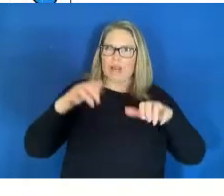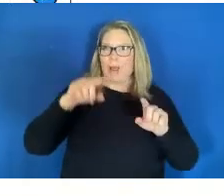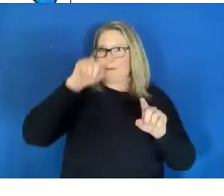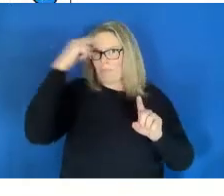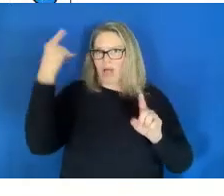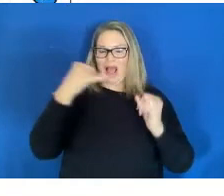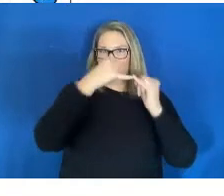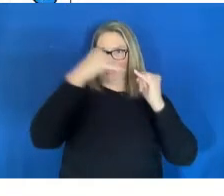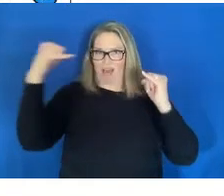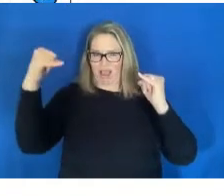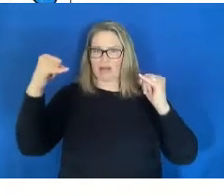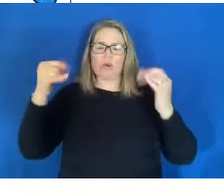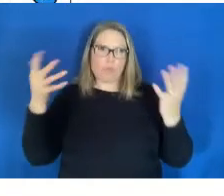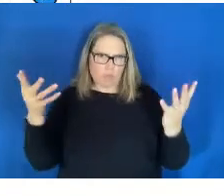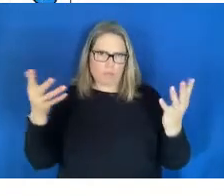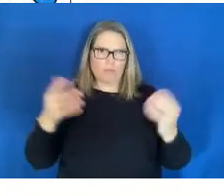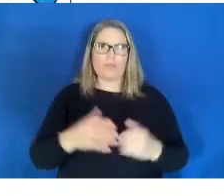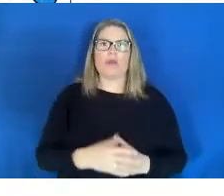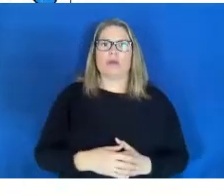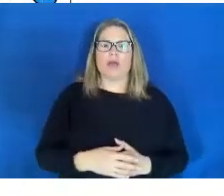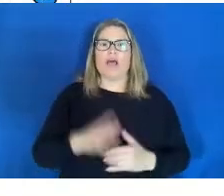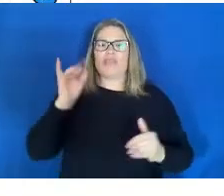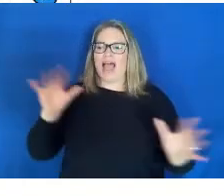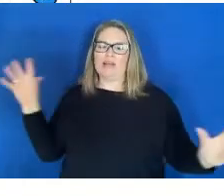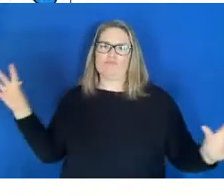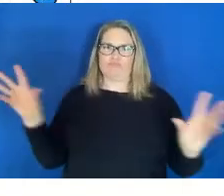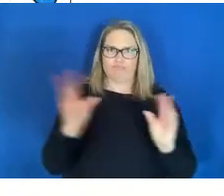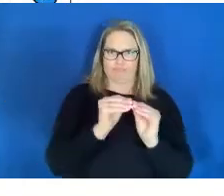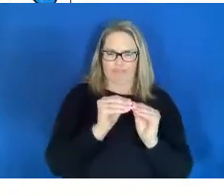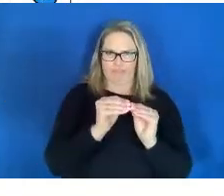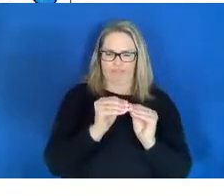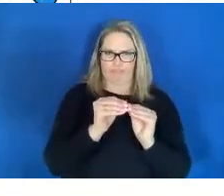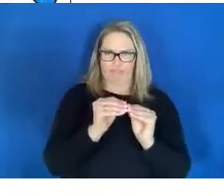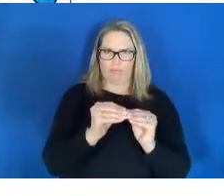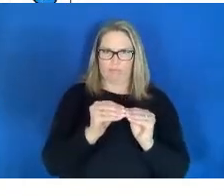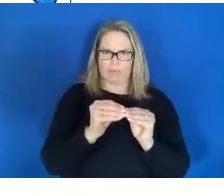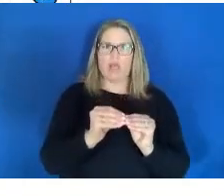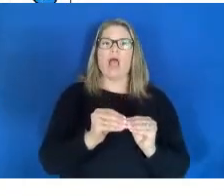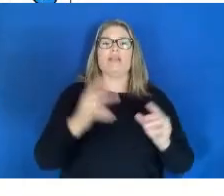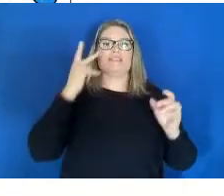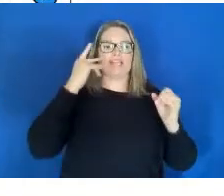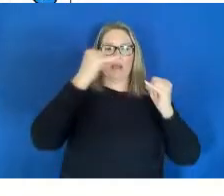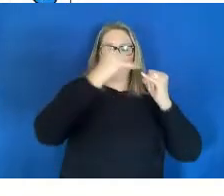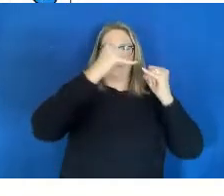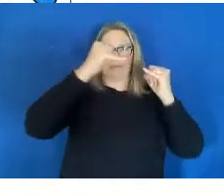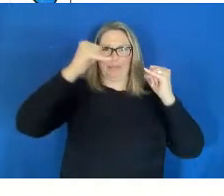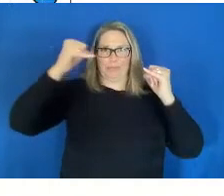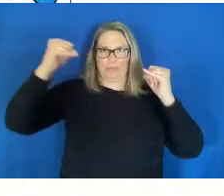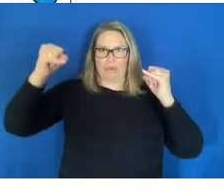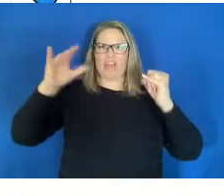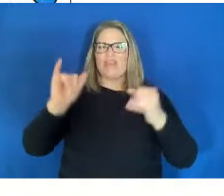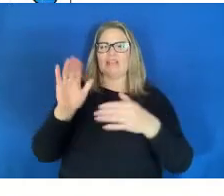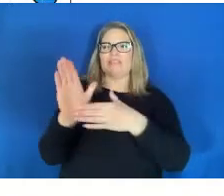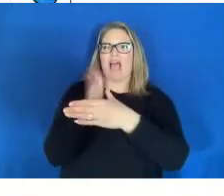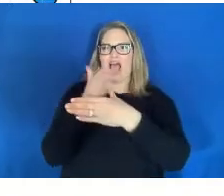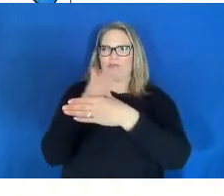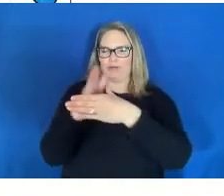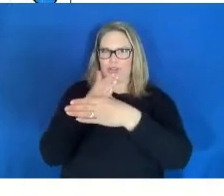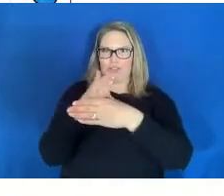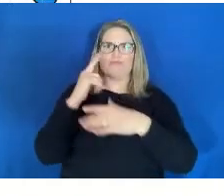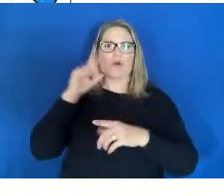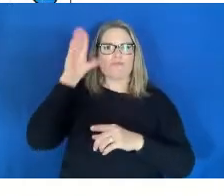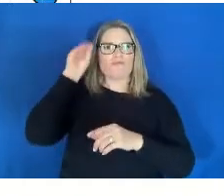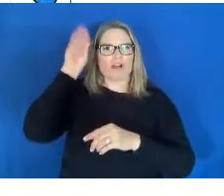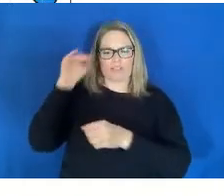indicates the cumulative precipitation, and the dotted line indicates the average for the Fredericton